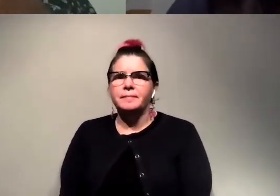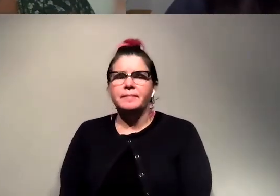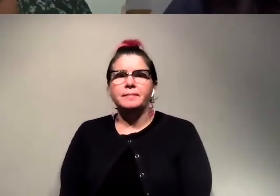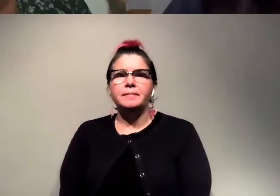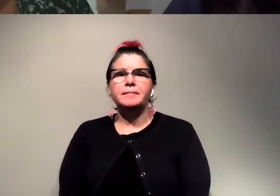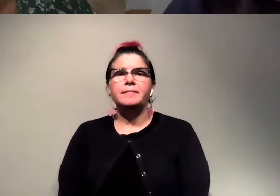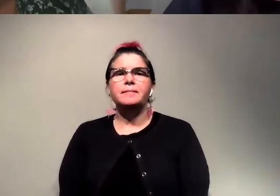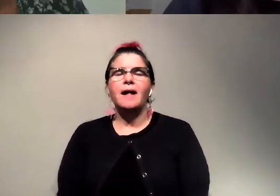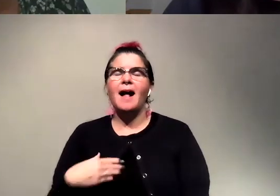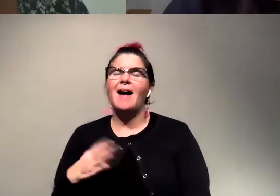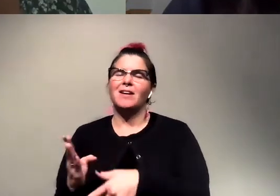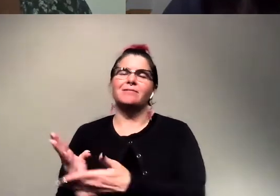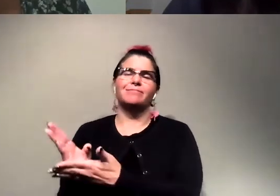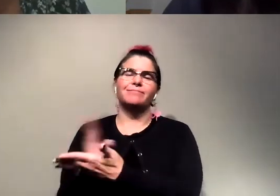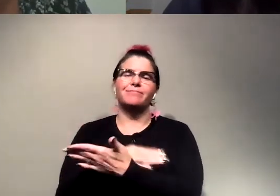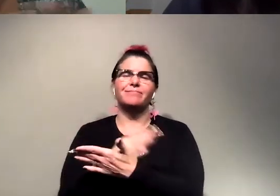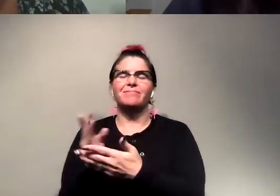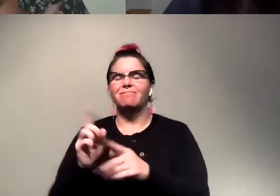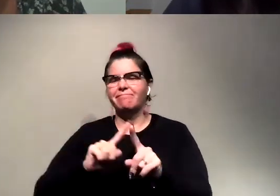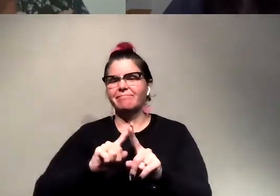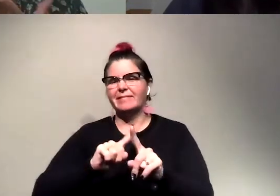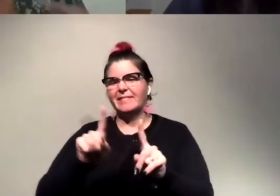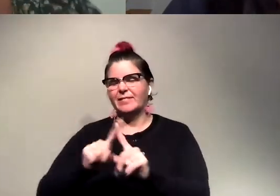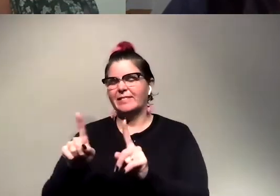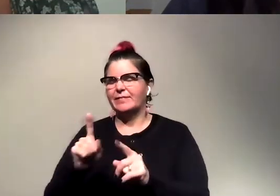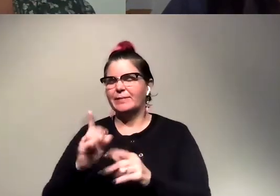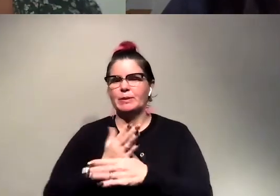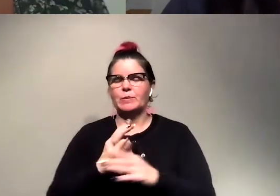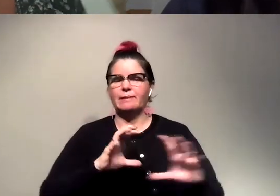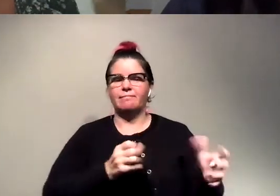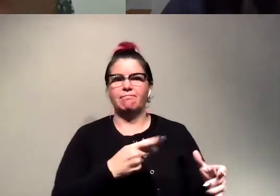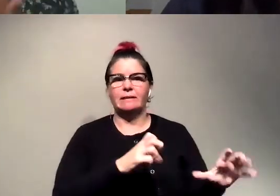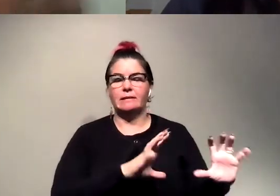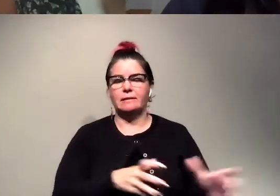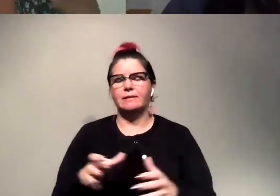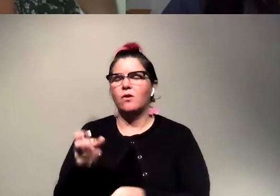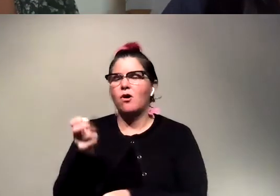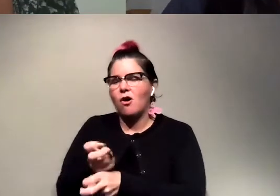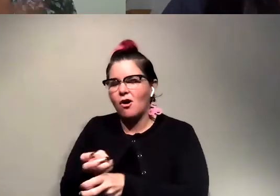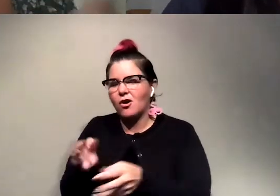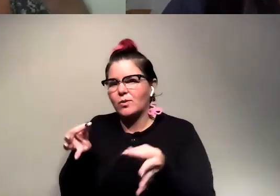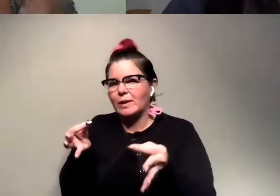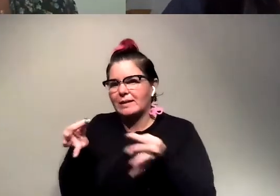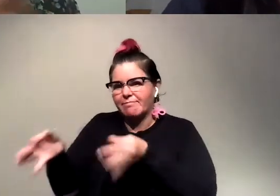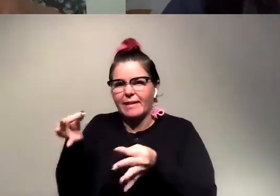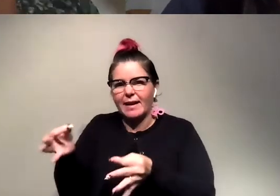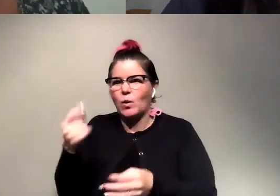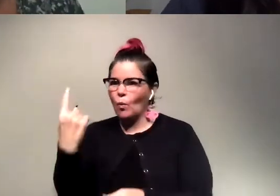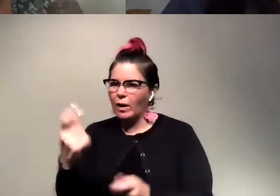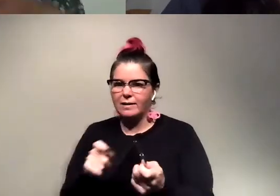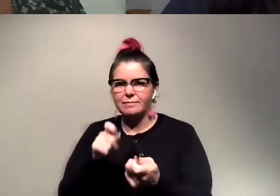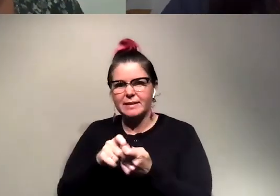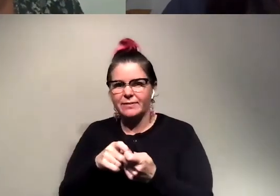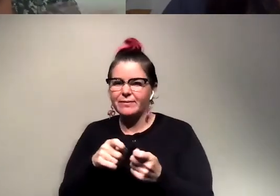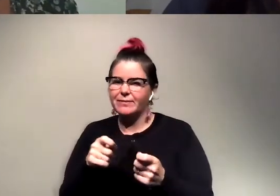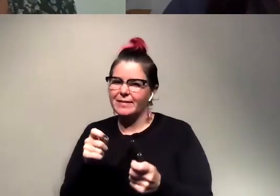a wide range of variation between species. So it's hard for me to just describe one and expect it